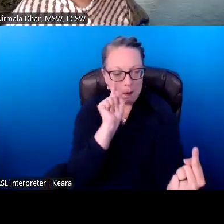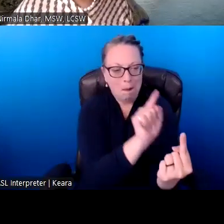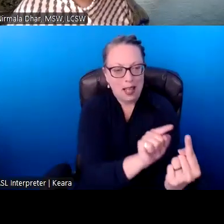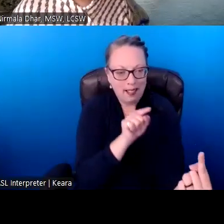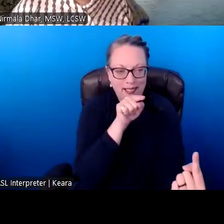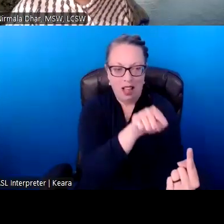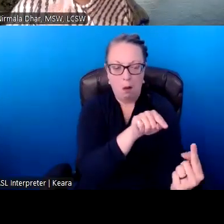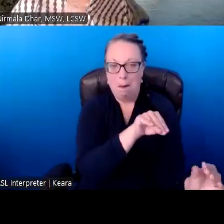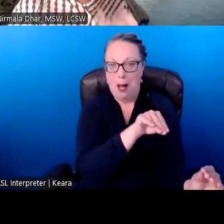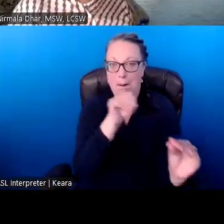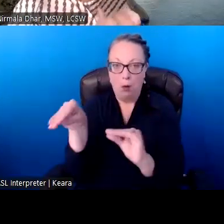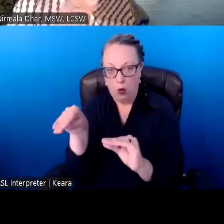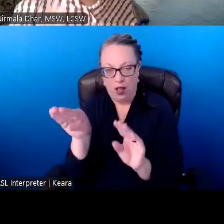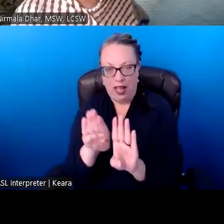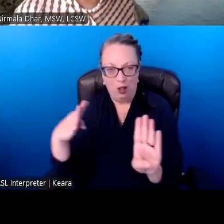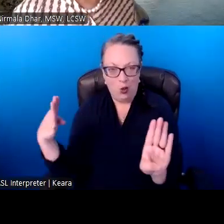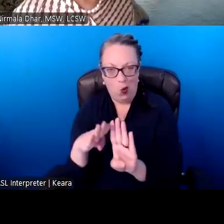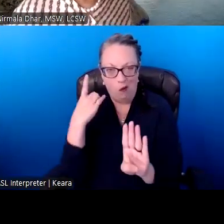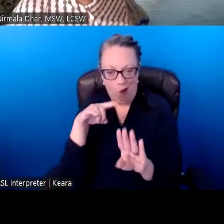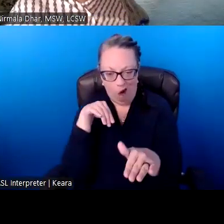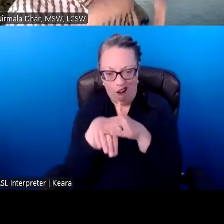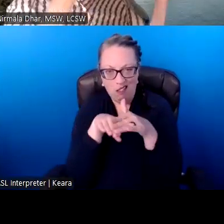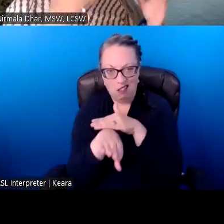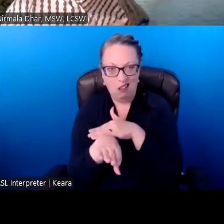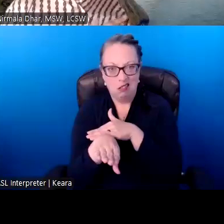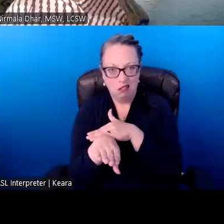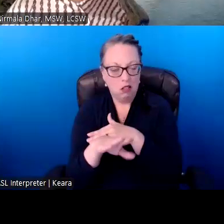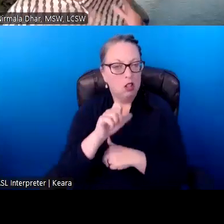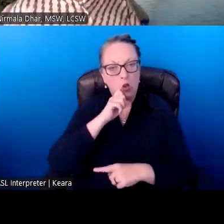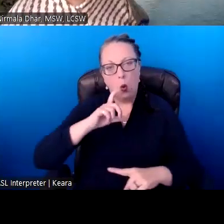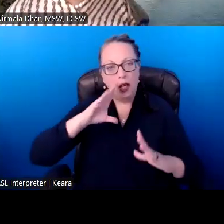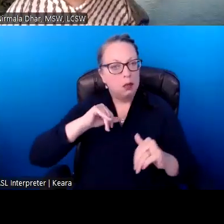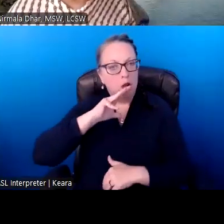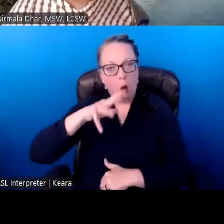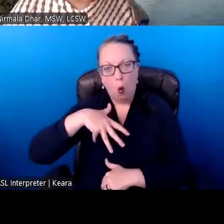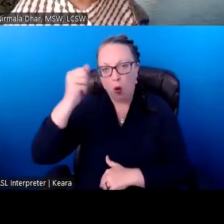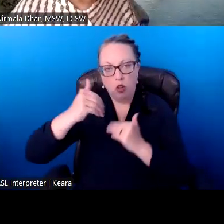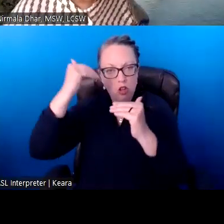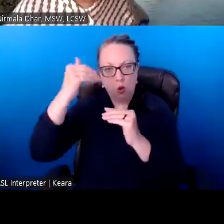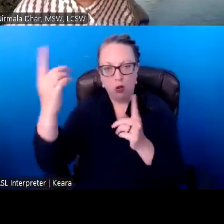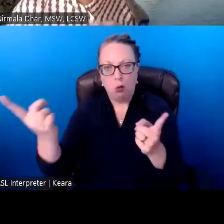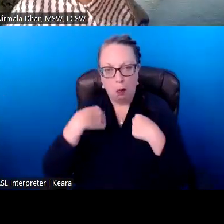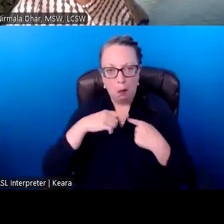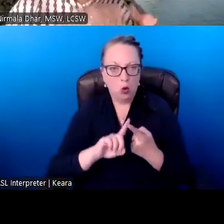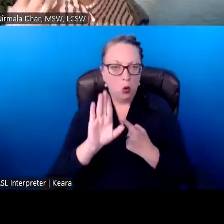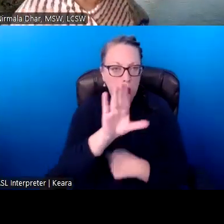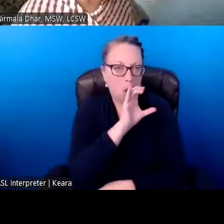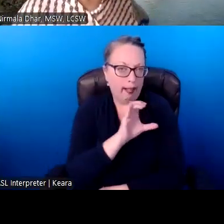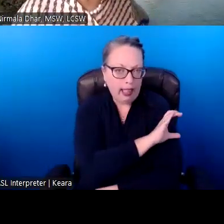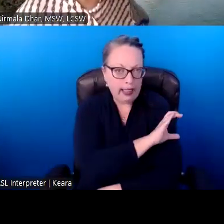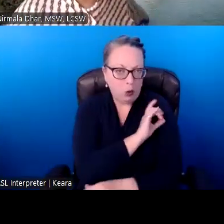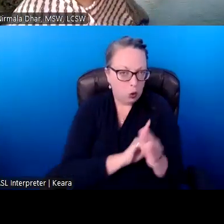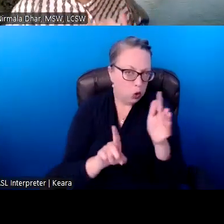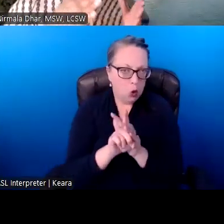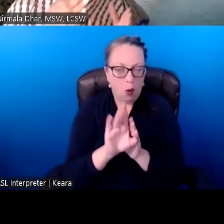door for behavioral health to the community. Don't expect older adults to come to your clinic or come to your mental